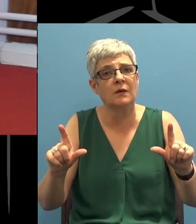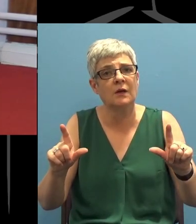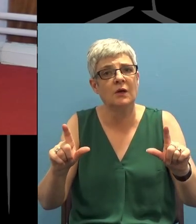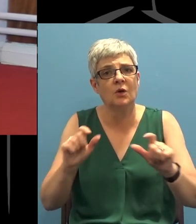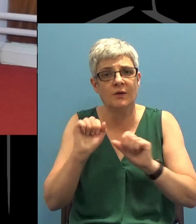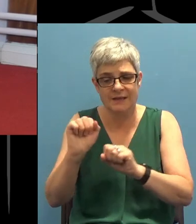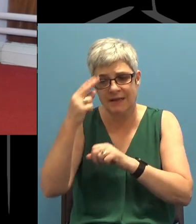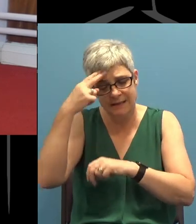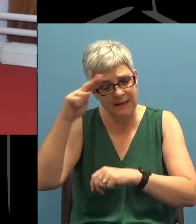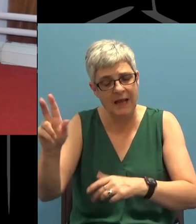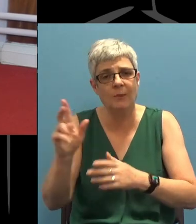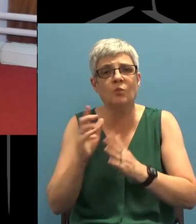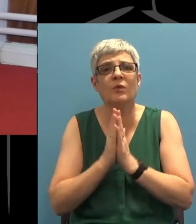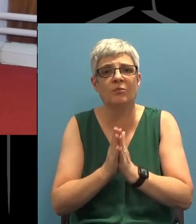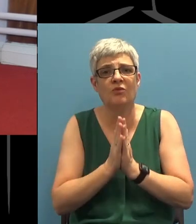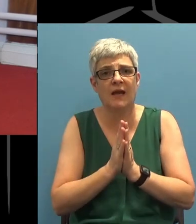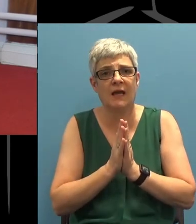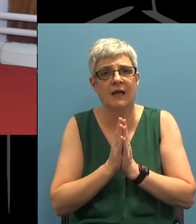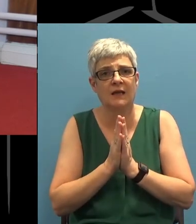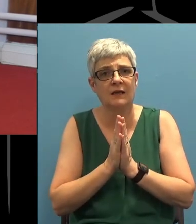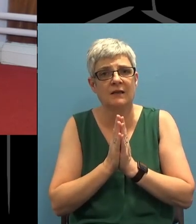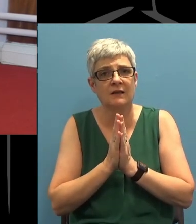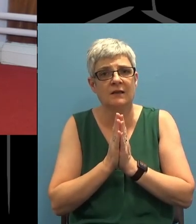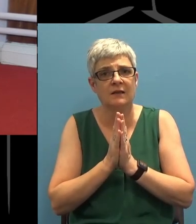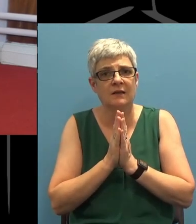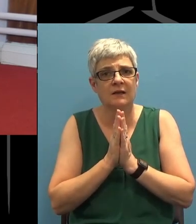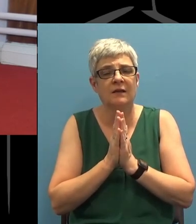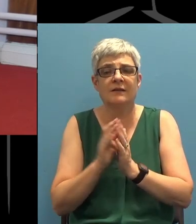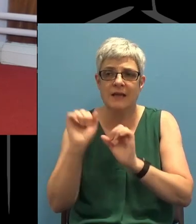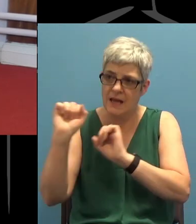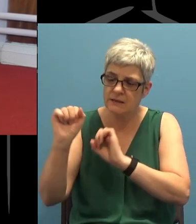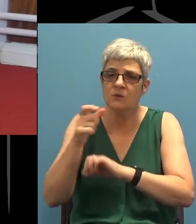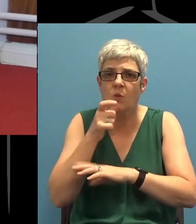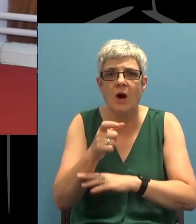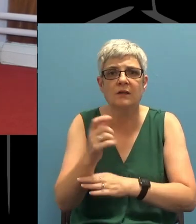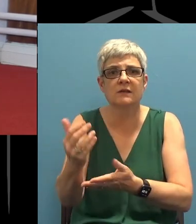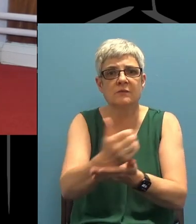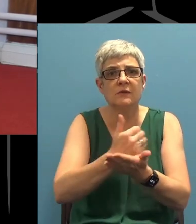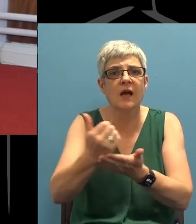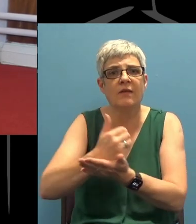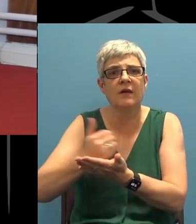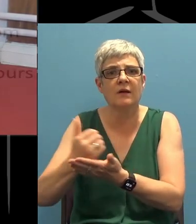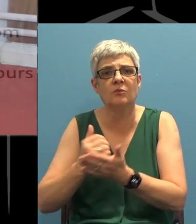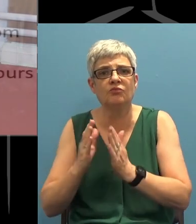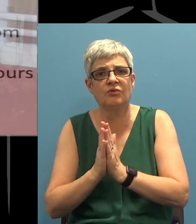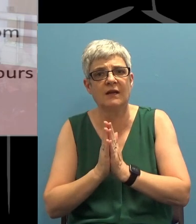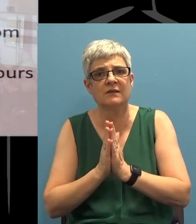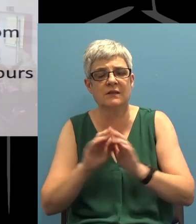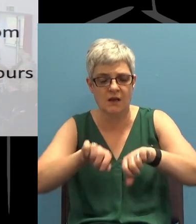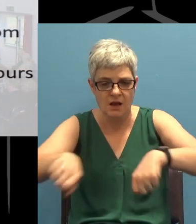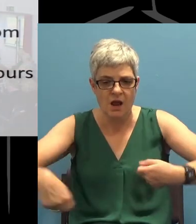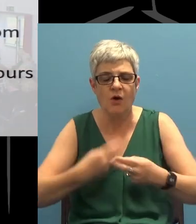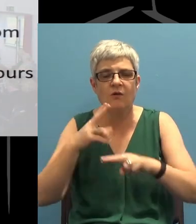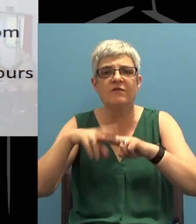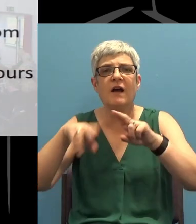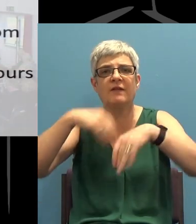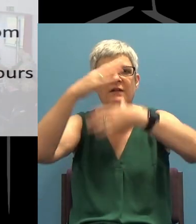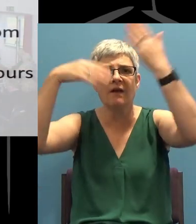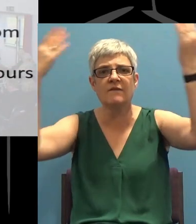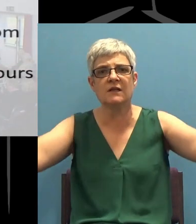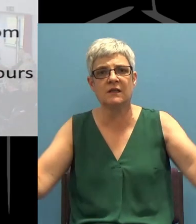in whose name we pray, and in whose words we gather up our prayers. Our Father in